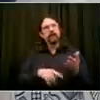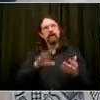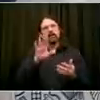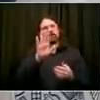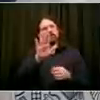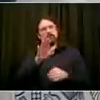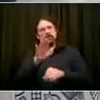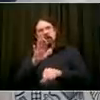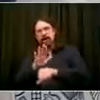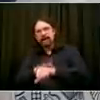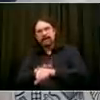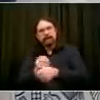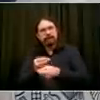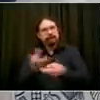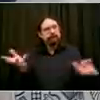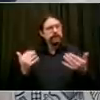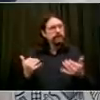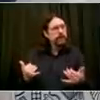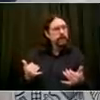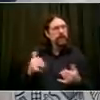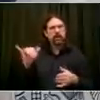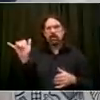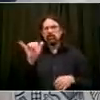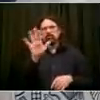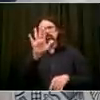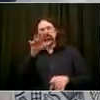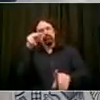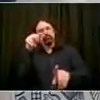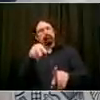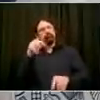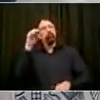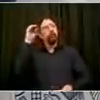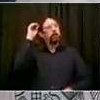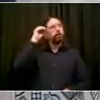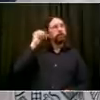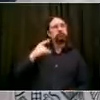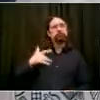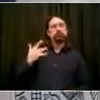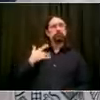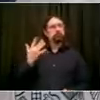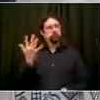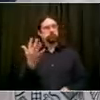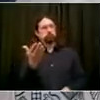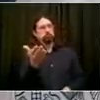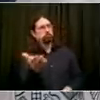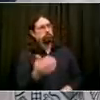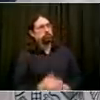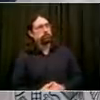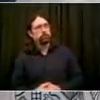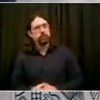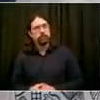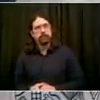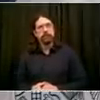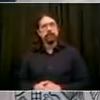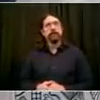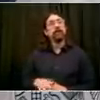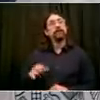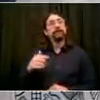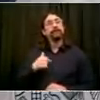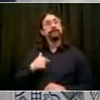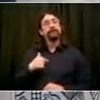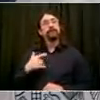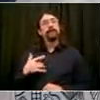support small businesses and MWBEs, and that is our future. So the notion that for another period of time they may have to be